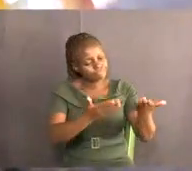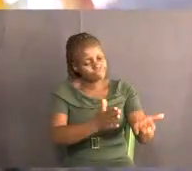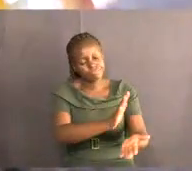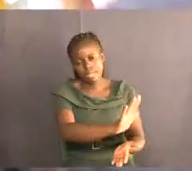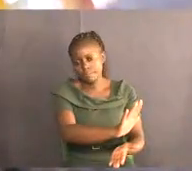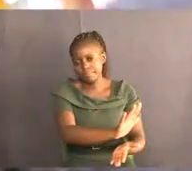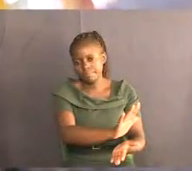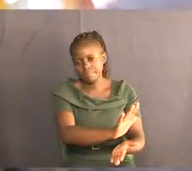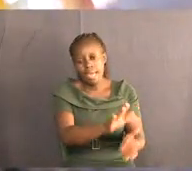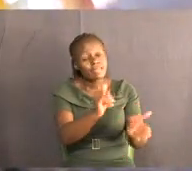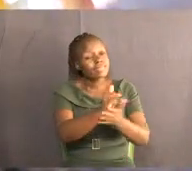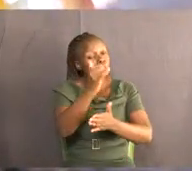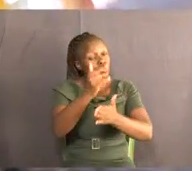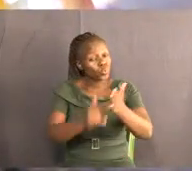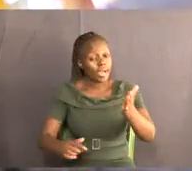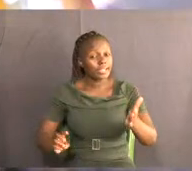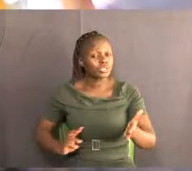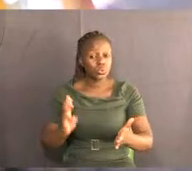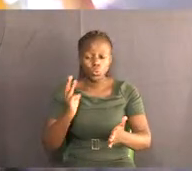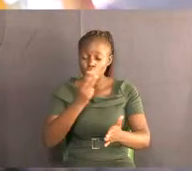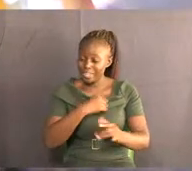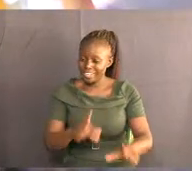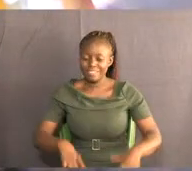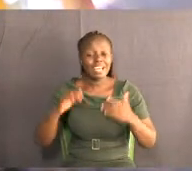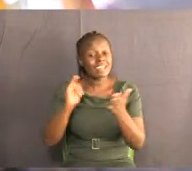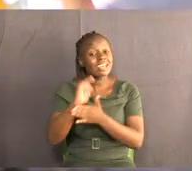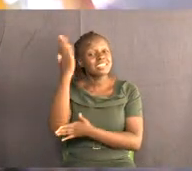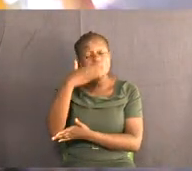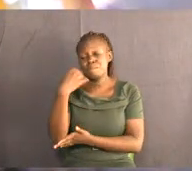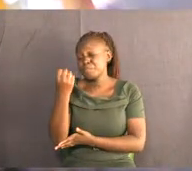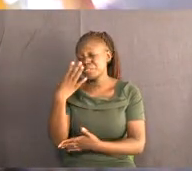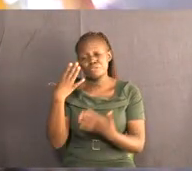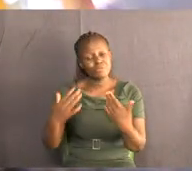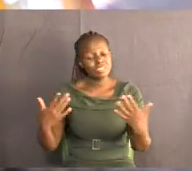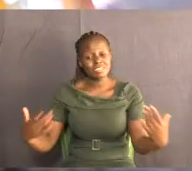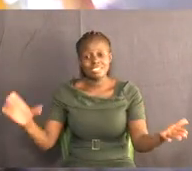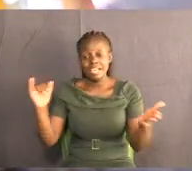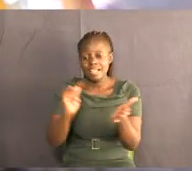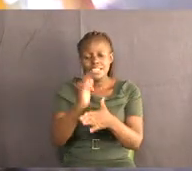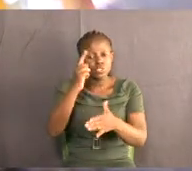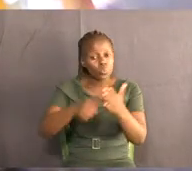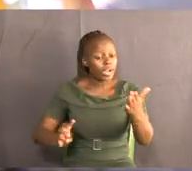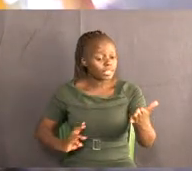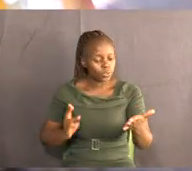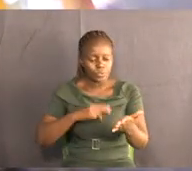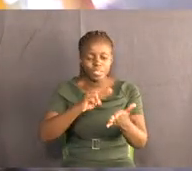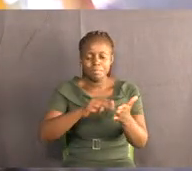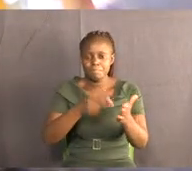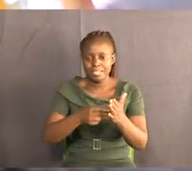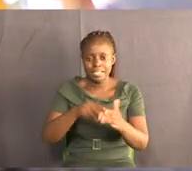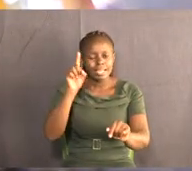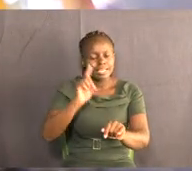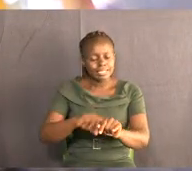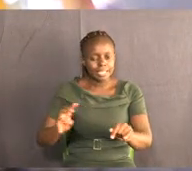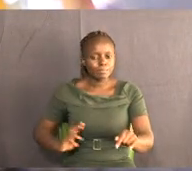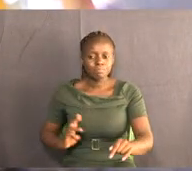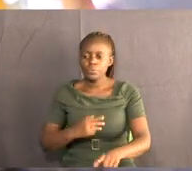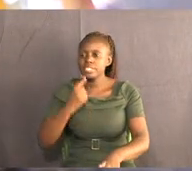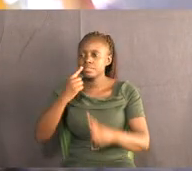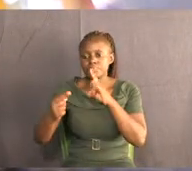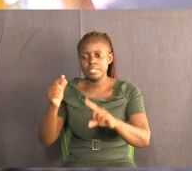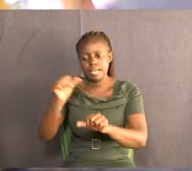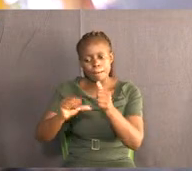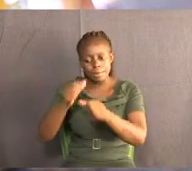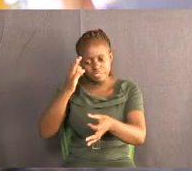them. That is what we mean. That's a beautiful exchange, and that's what we mean when you talk about the justification